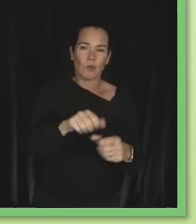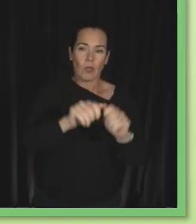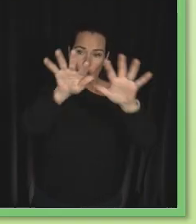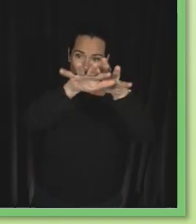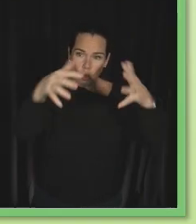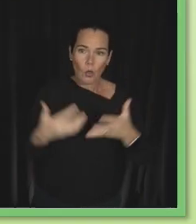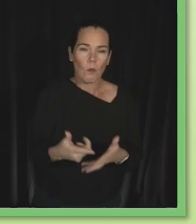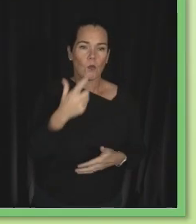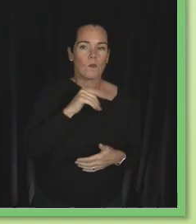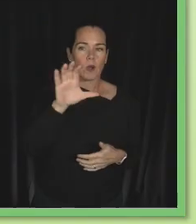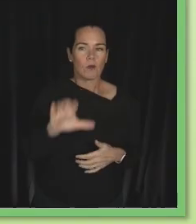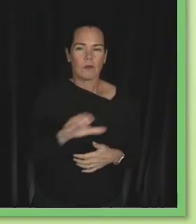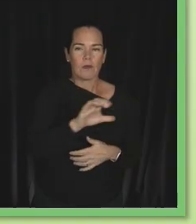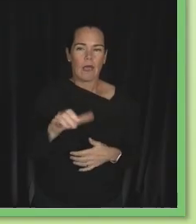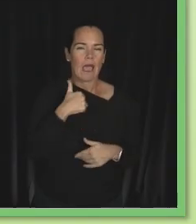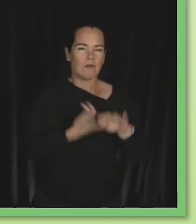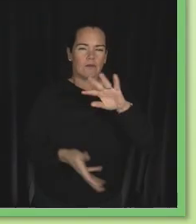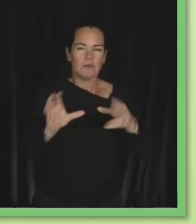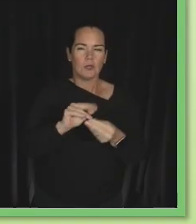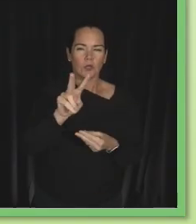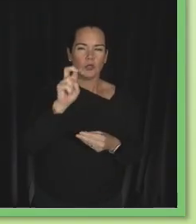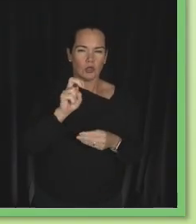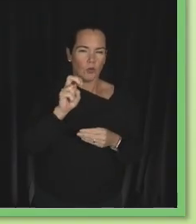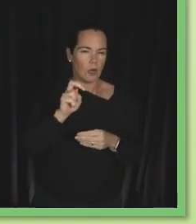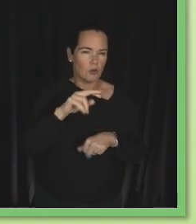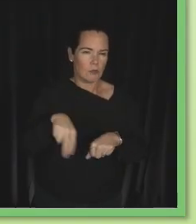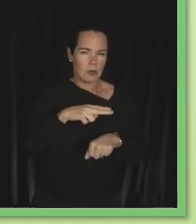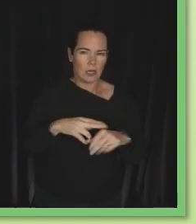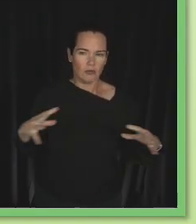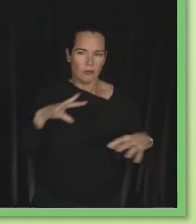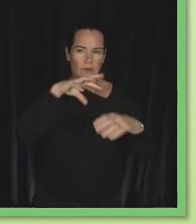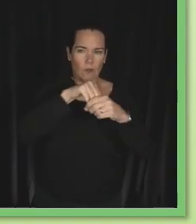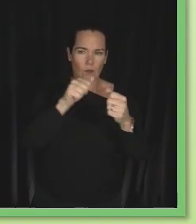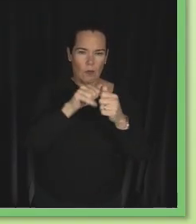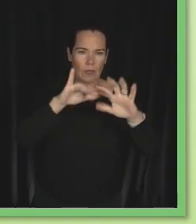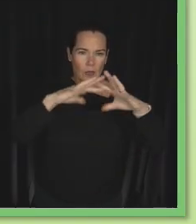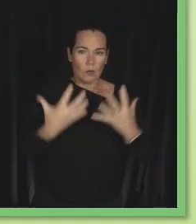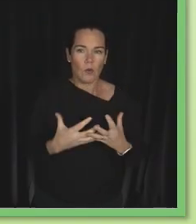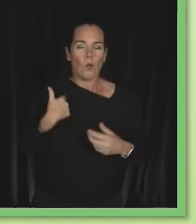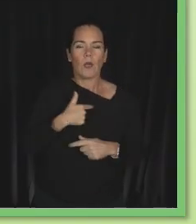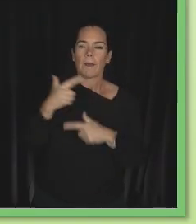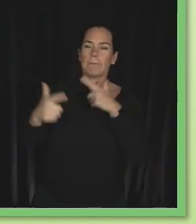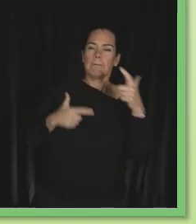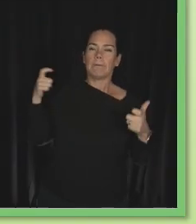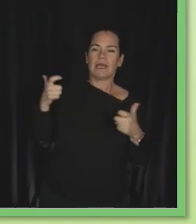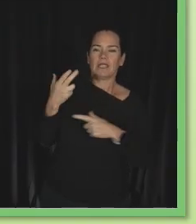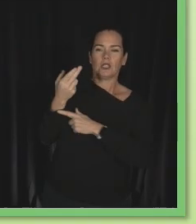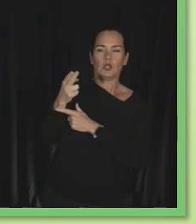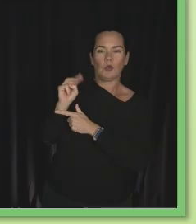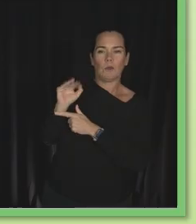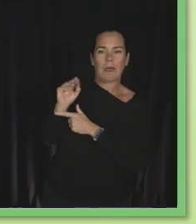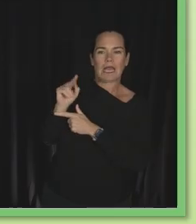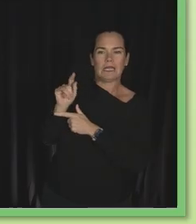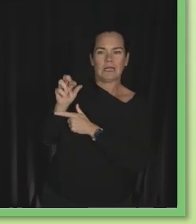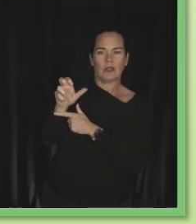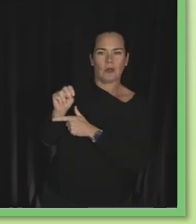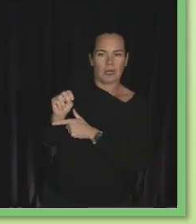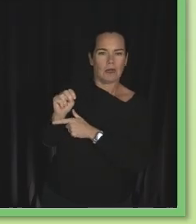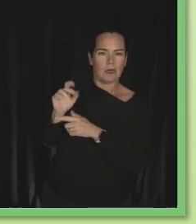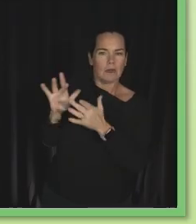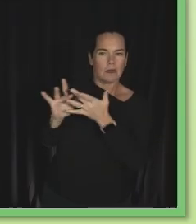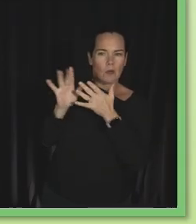about 200 national societies. Collectively, we form the largest humanitarian network in the world,